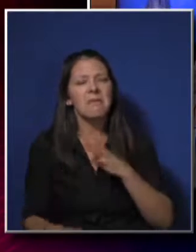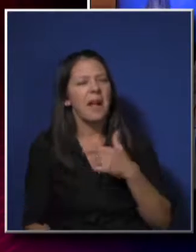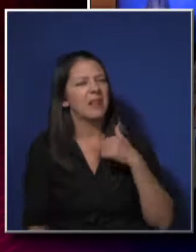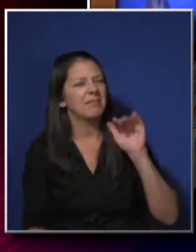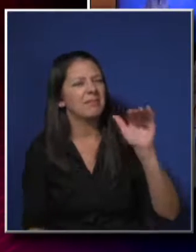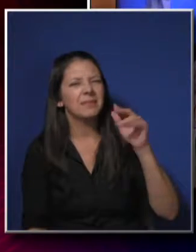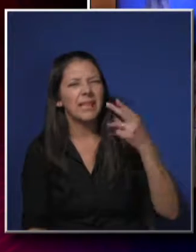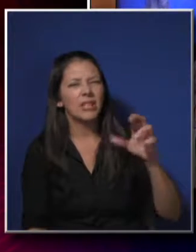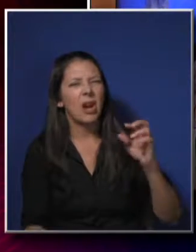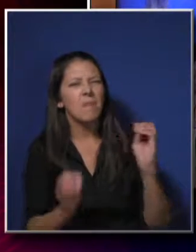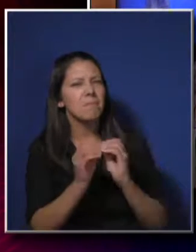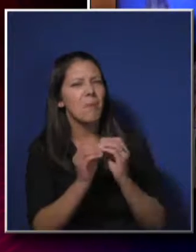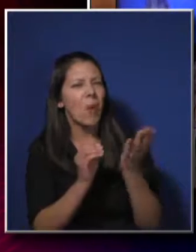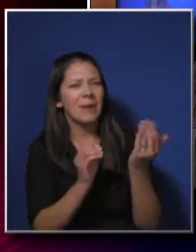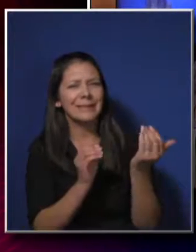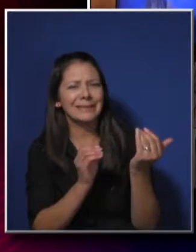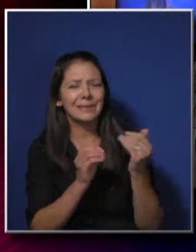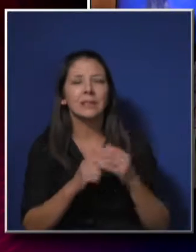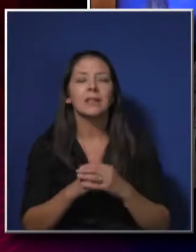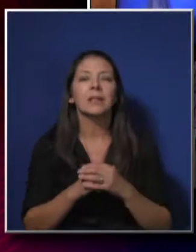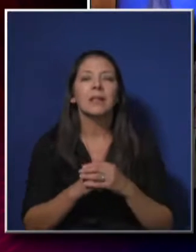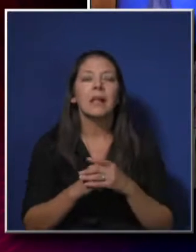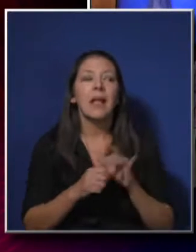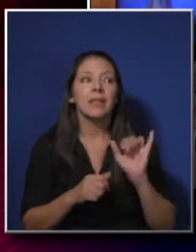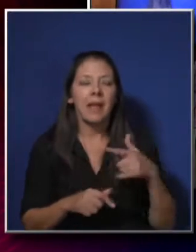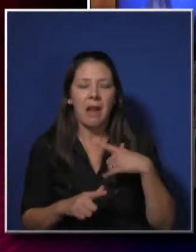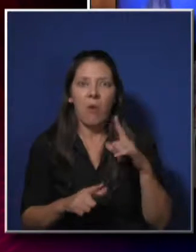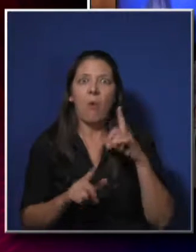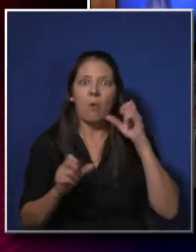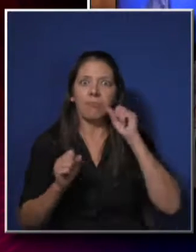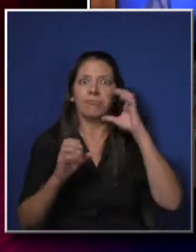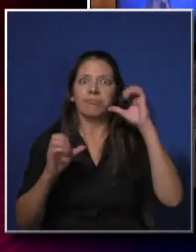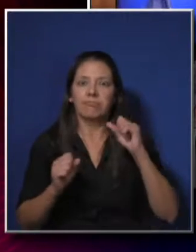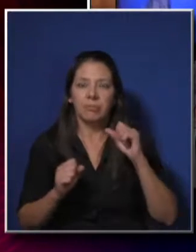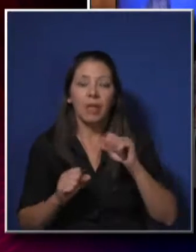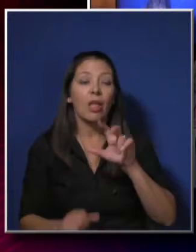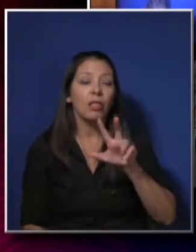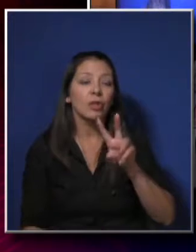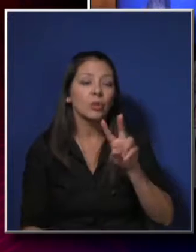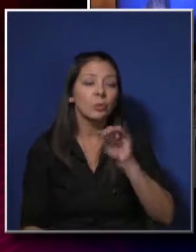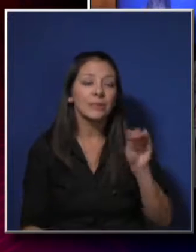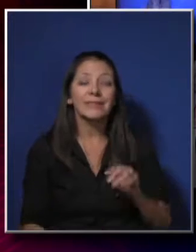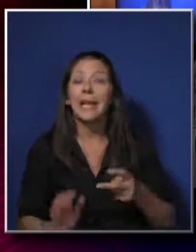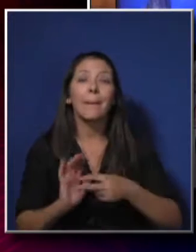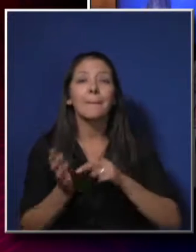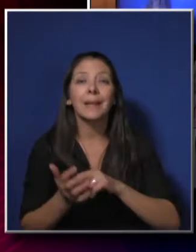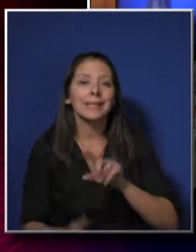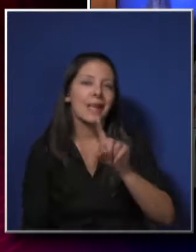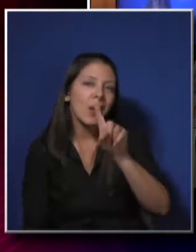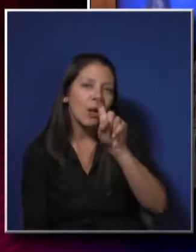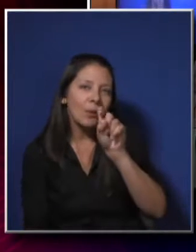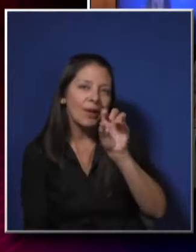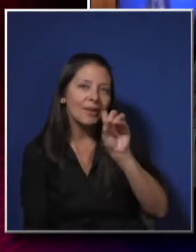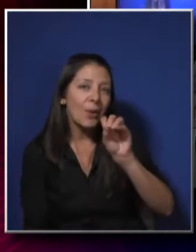information, and this is where I kind of was like, wow. That 32% is 109.